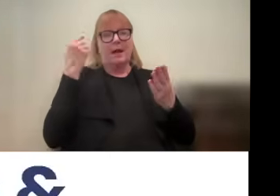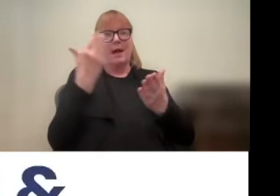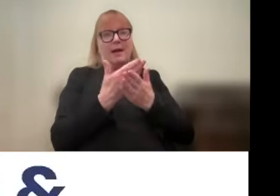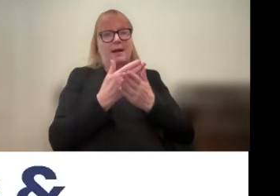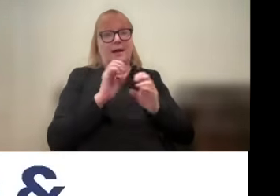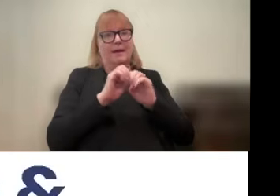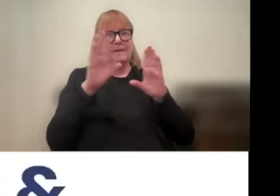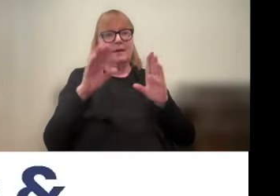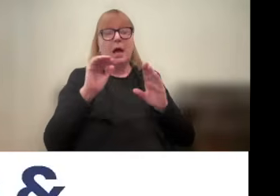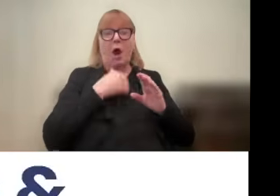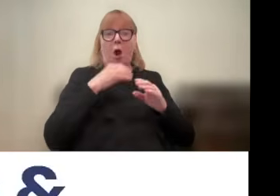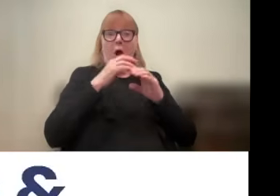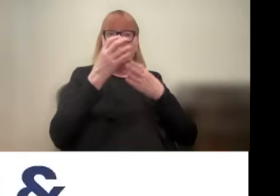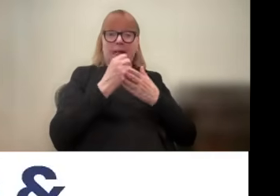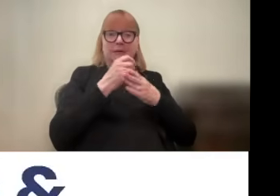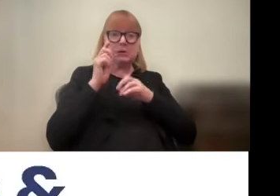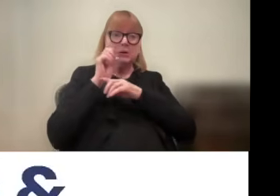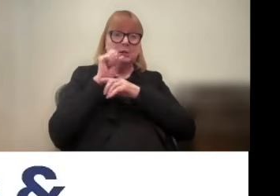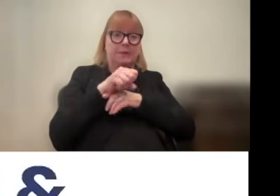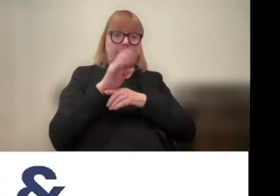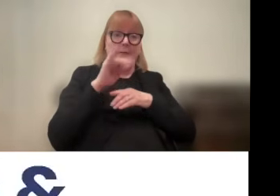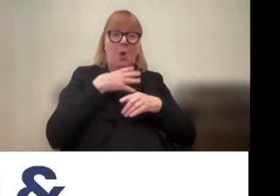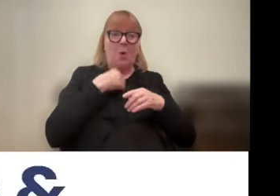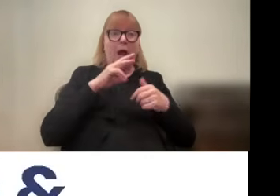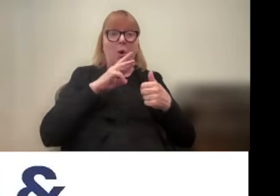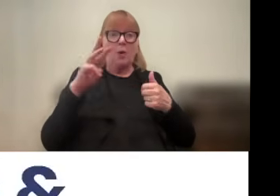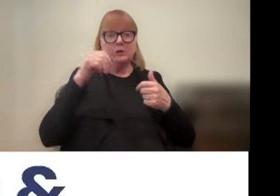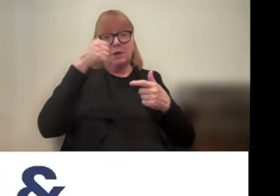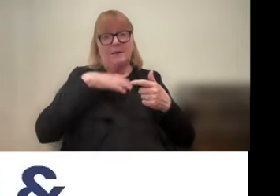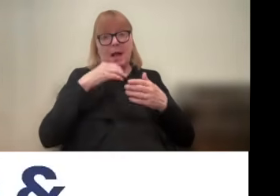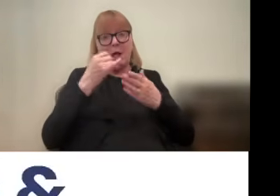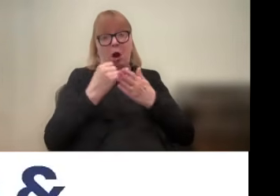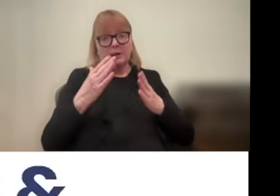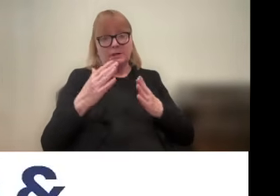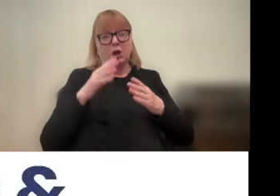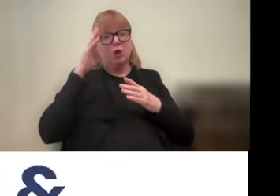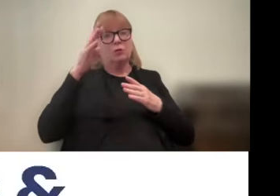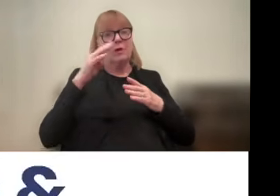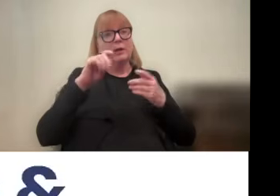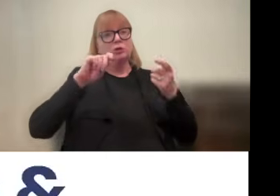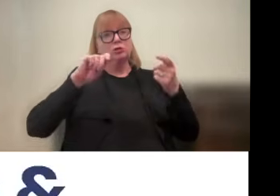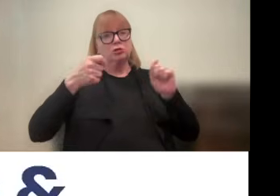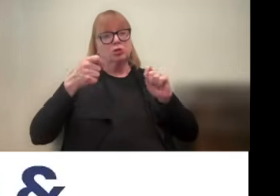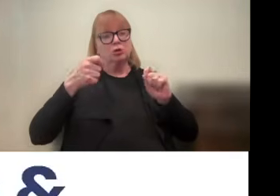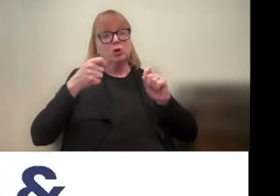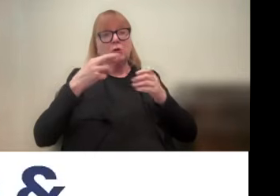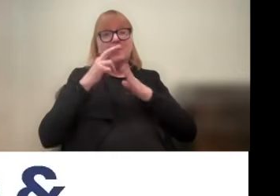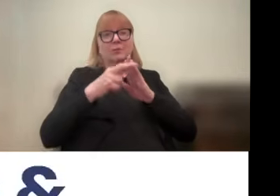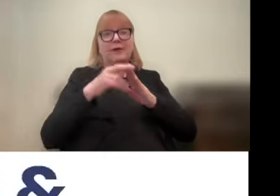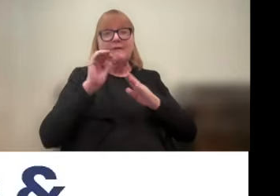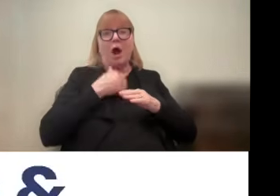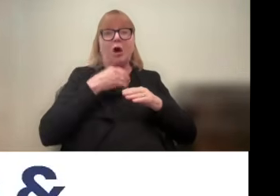Traditionally, major art collections have been dominated by white, Western male artists, creating skewed representation of art history